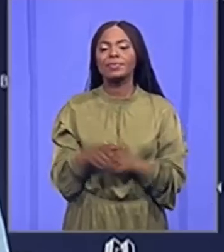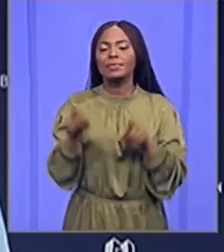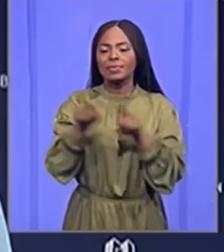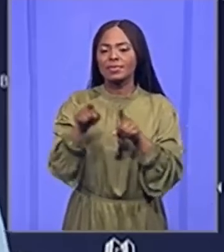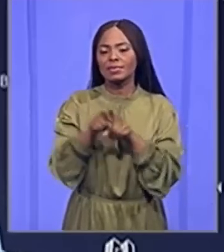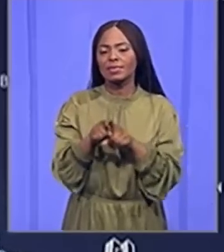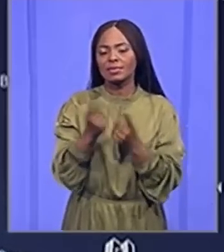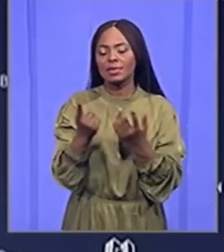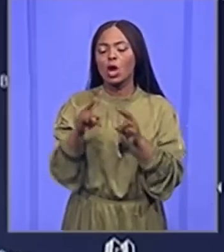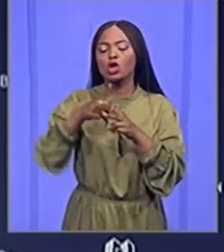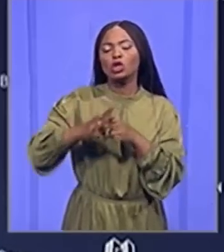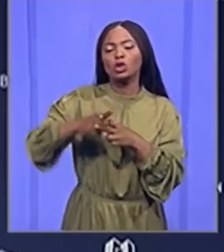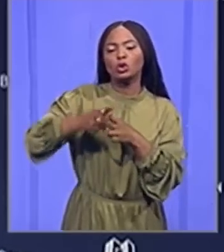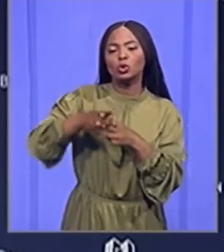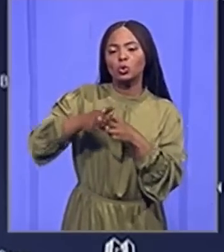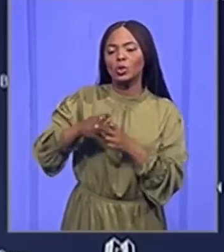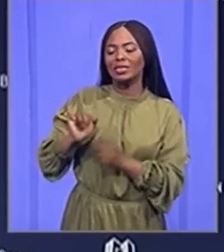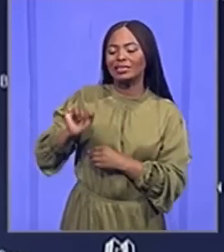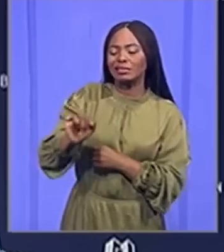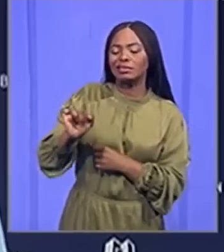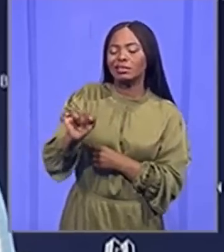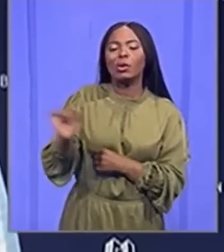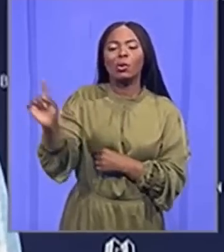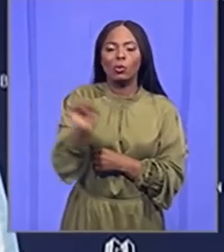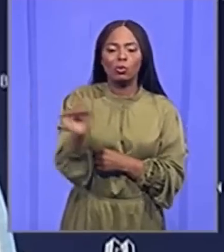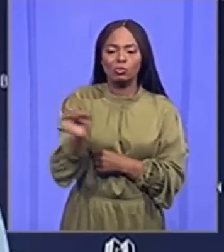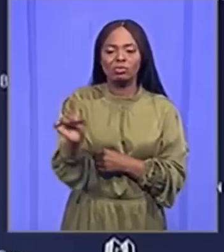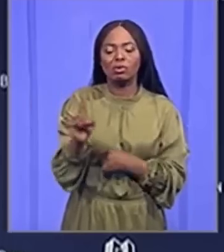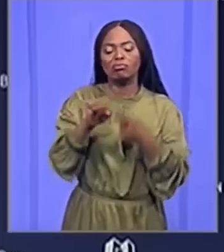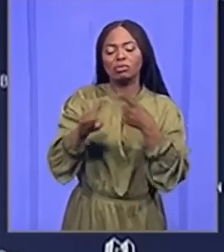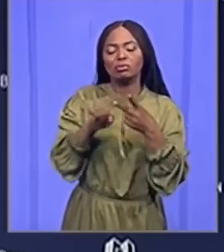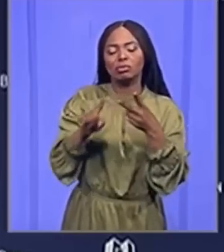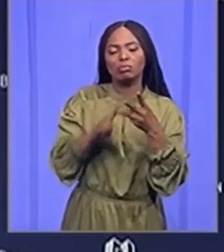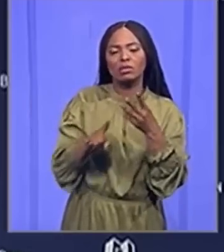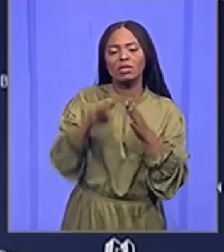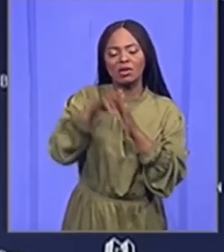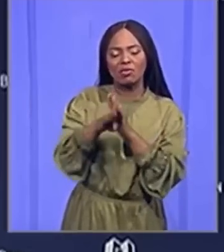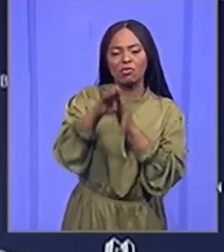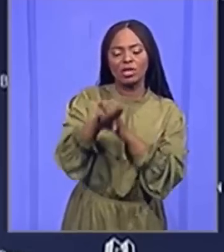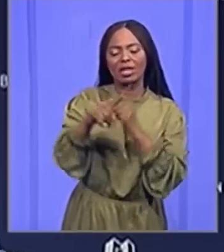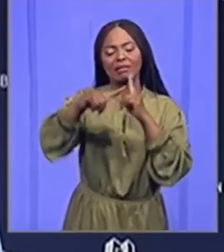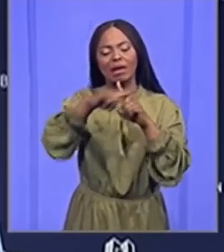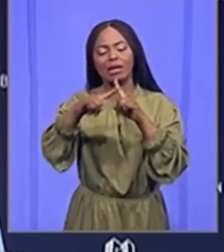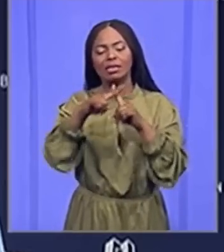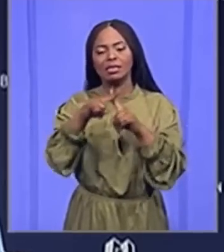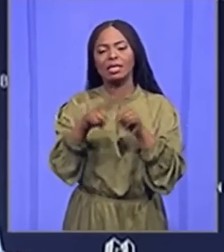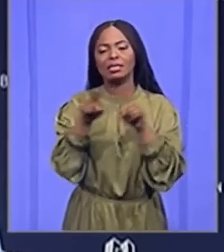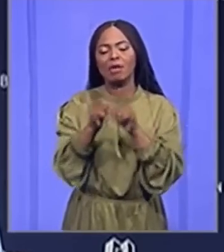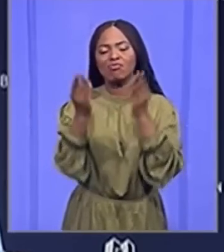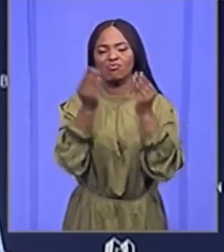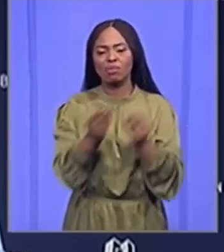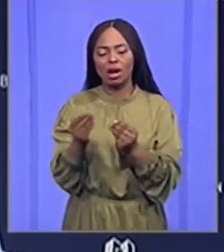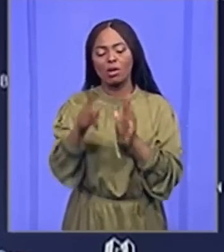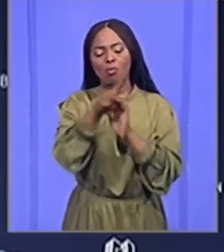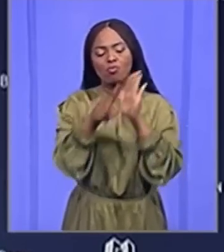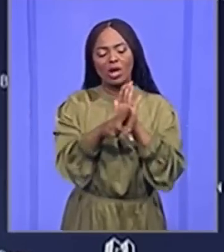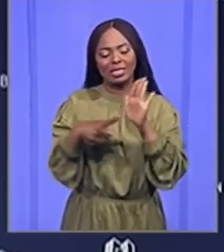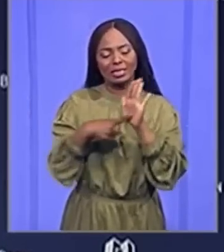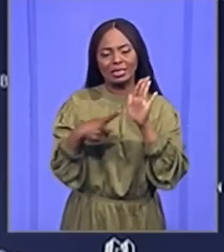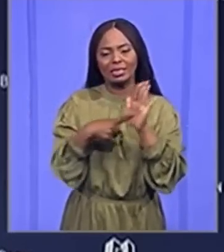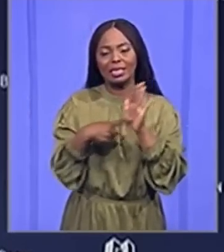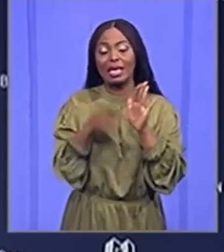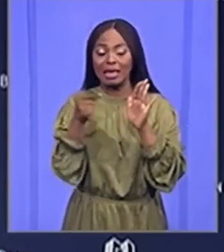le tšona dithulusi tše le gore ba na le tšona tše digolo ke inflation targeting monetary policy ye le gore ke yona e le gore ba ithekgile